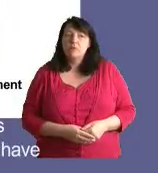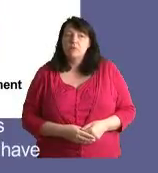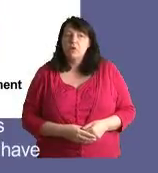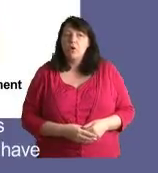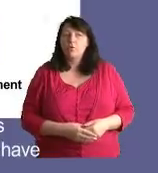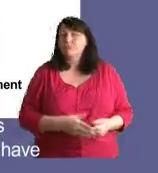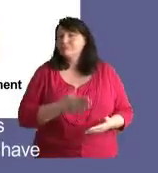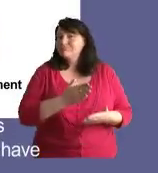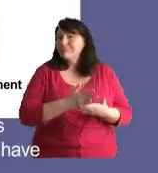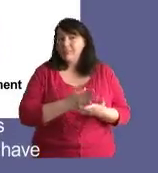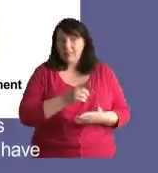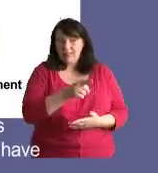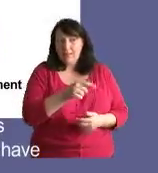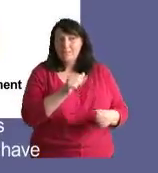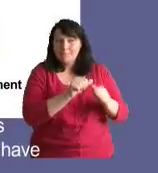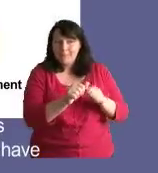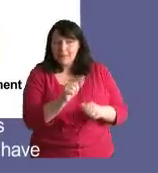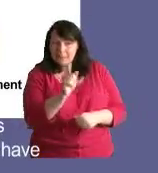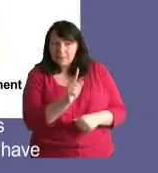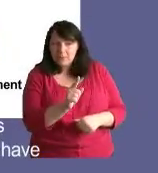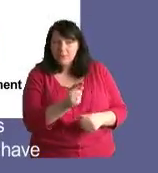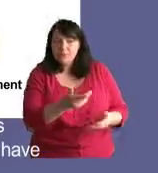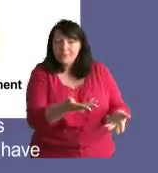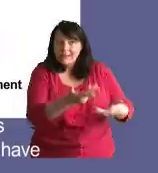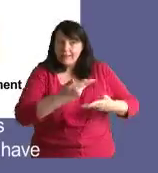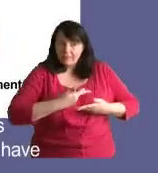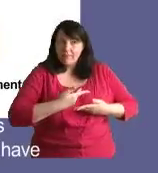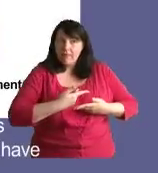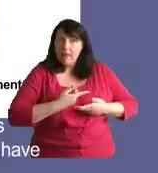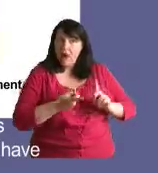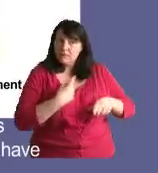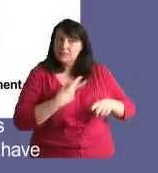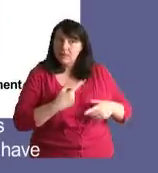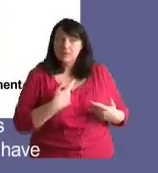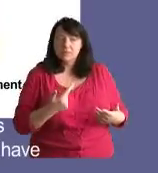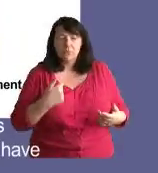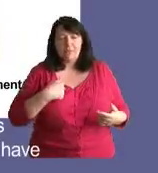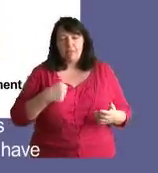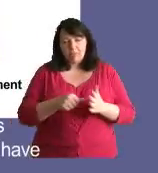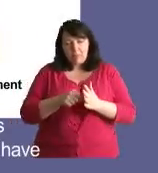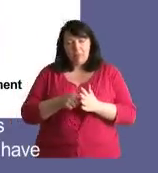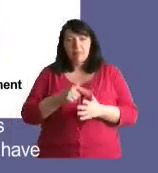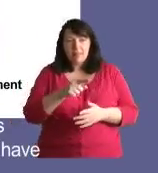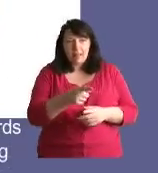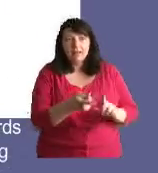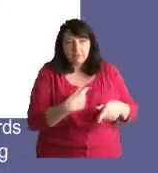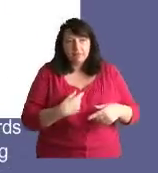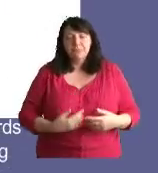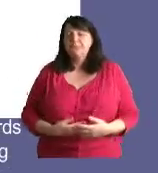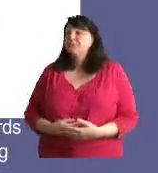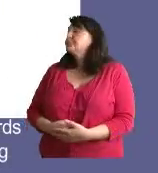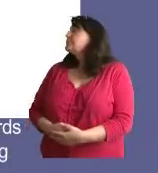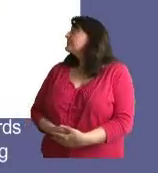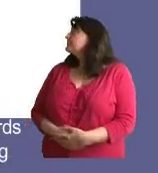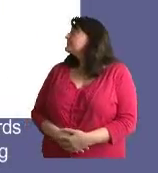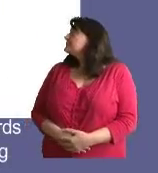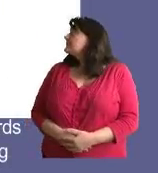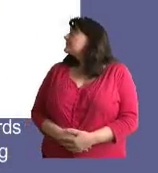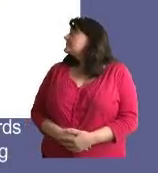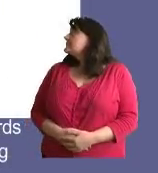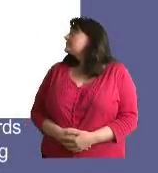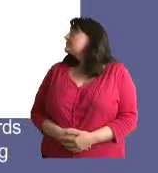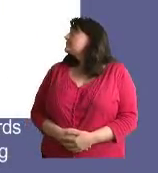so they're often the best people to give us answers to problems that we believe that we have.